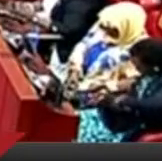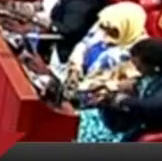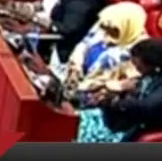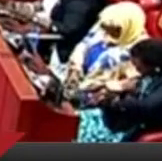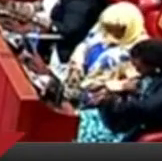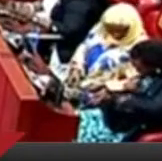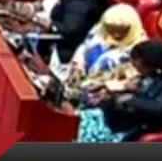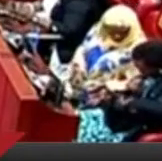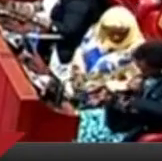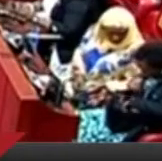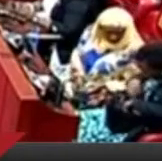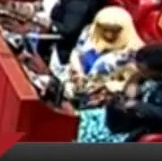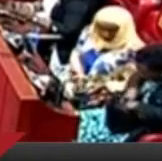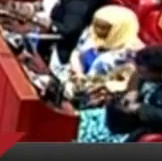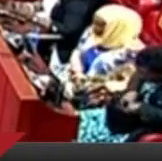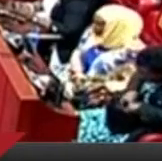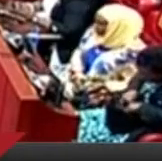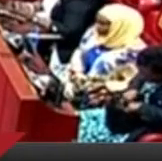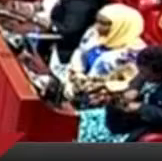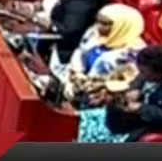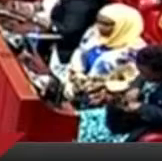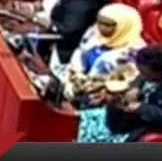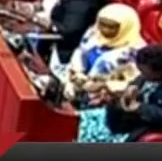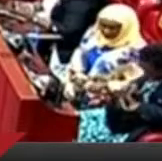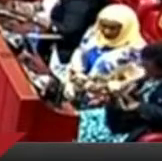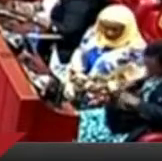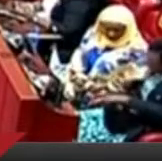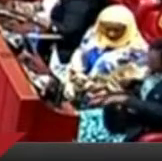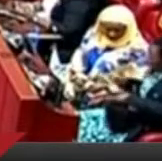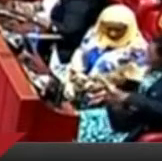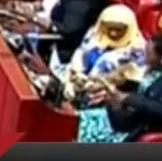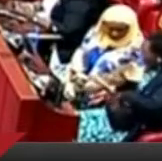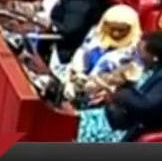Bahati, Mrembo Irene Joki.